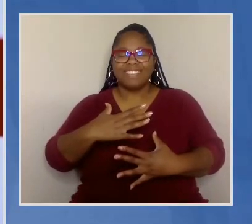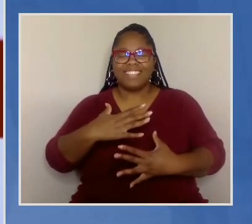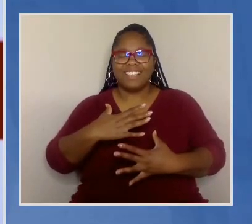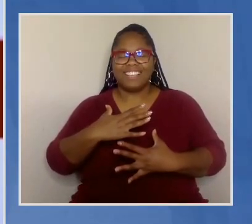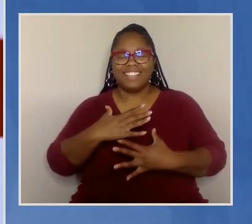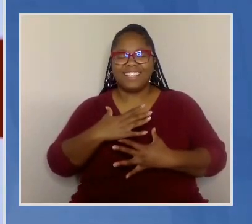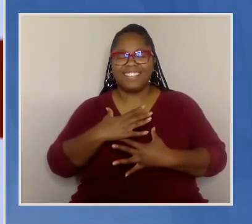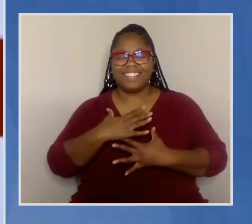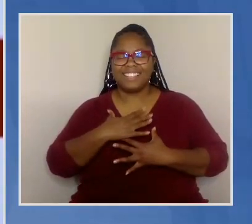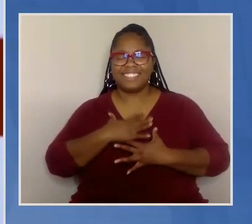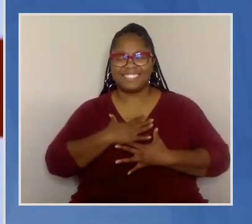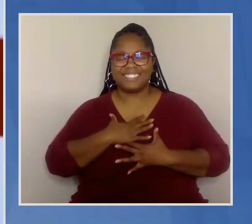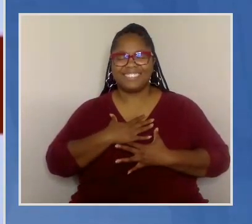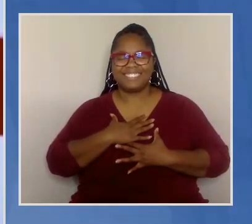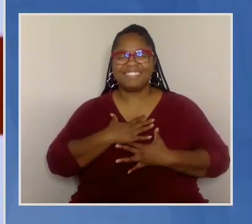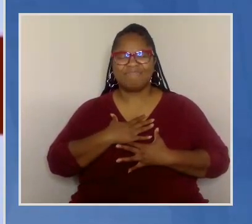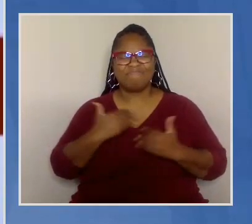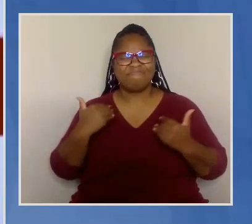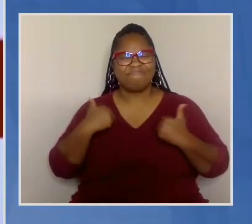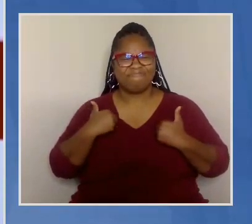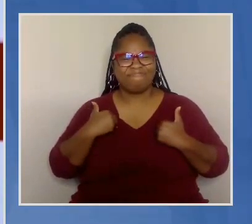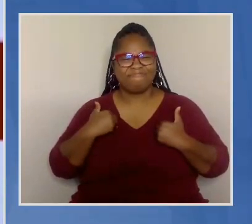you feel hope.